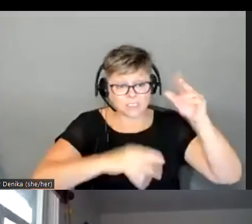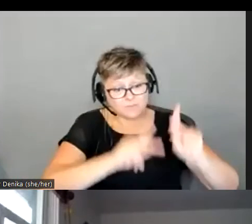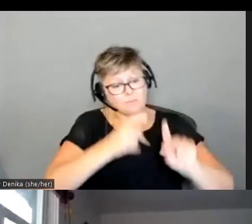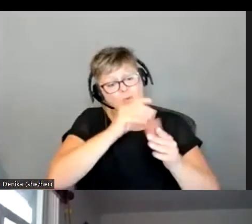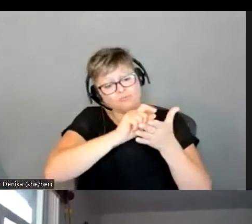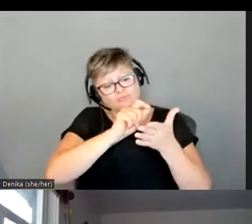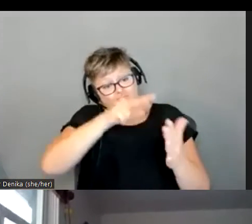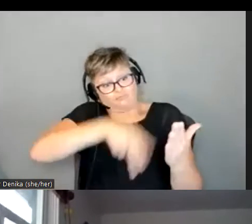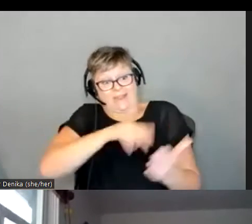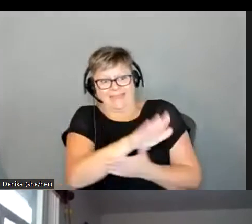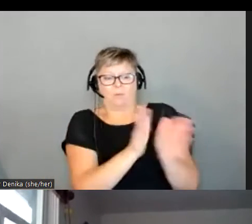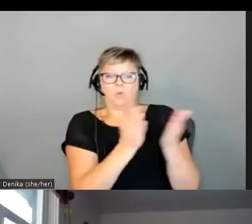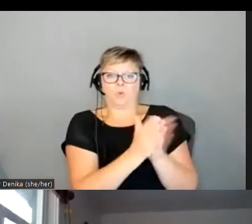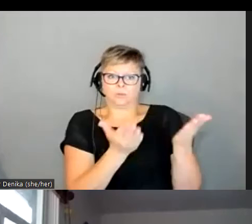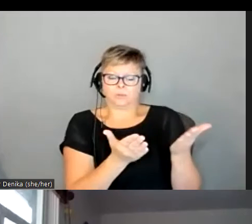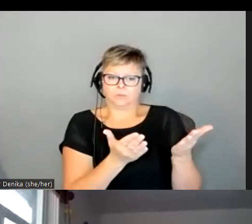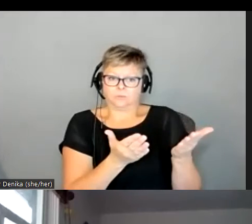21 things you didn't know